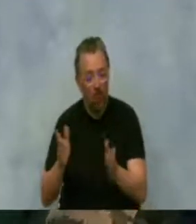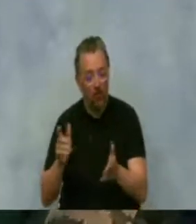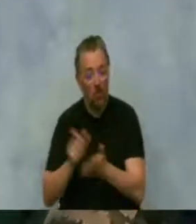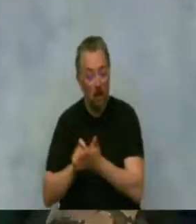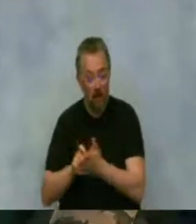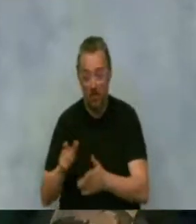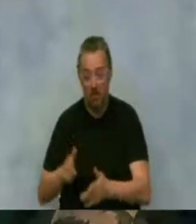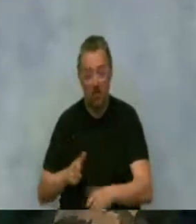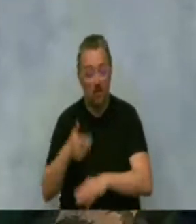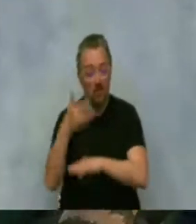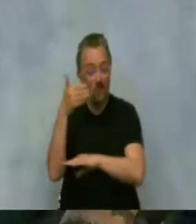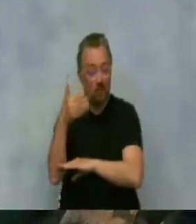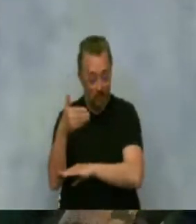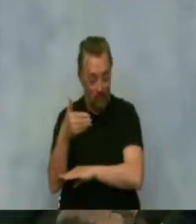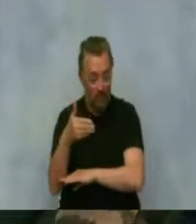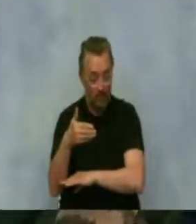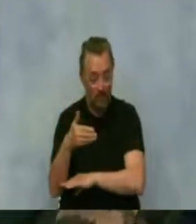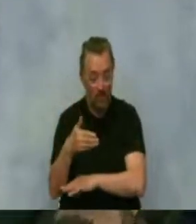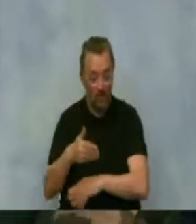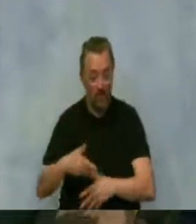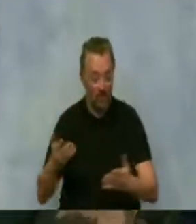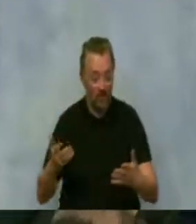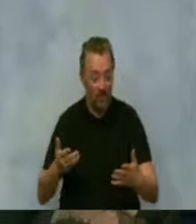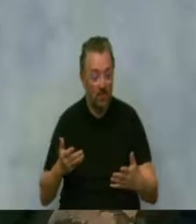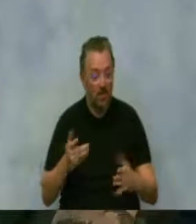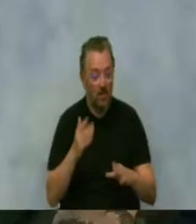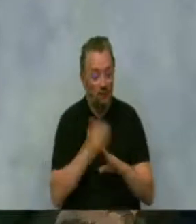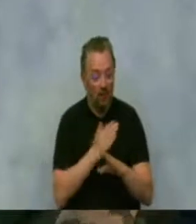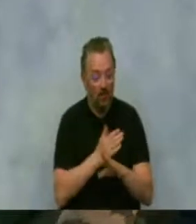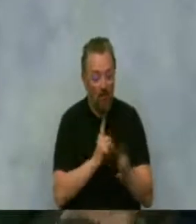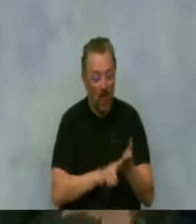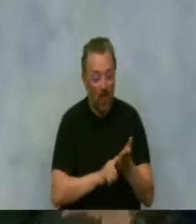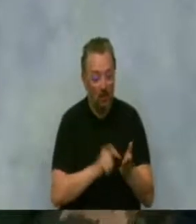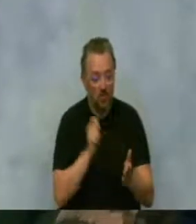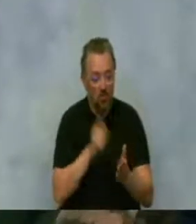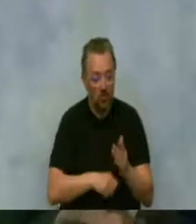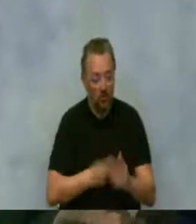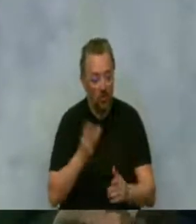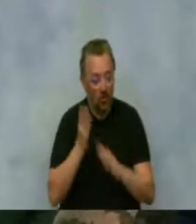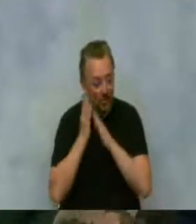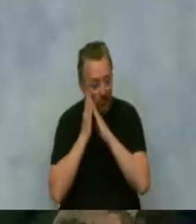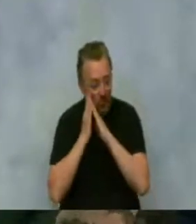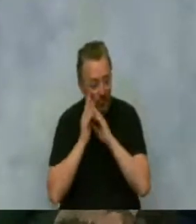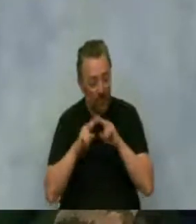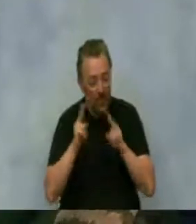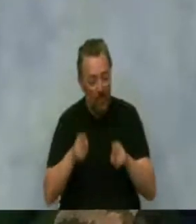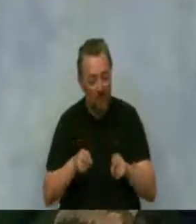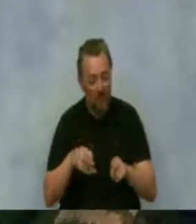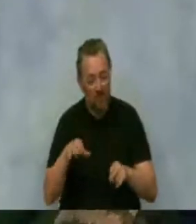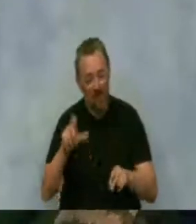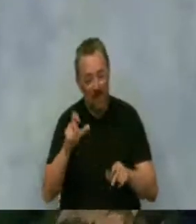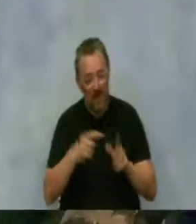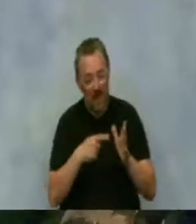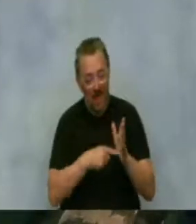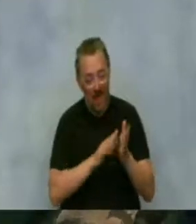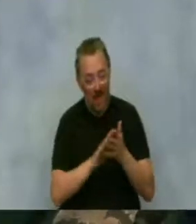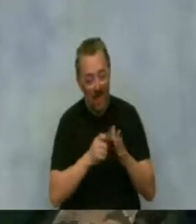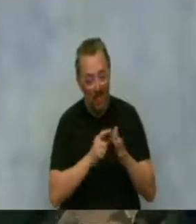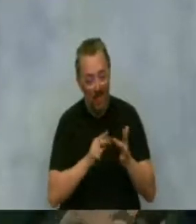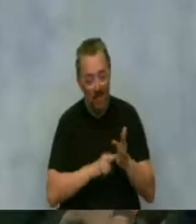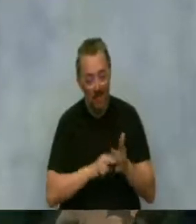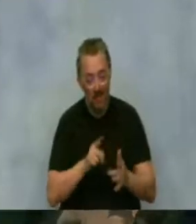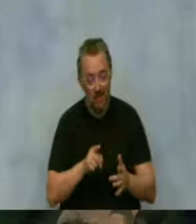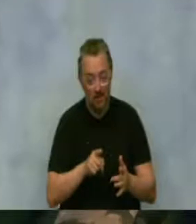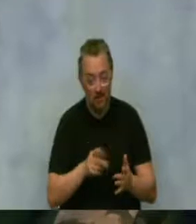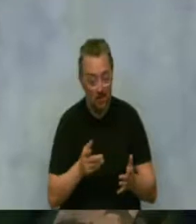them on the open market, and of course, actually a private landlord bought a 3-bedroom terraced house in Cathkin. And that was a